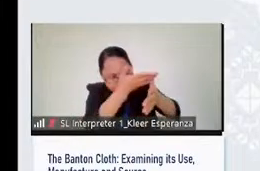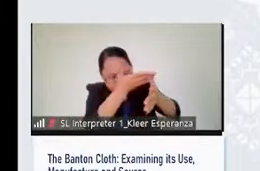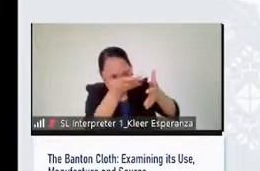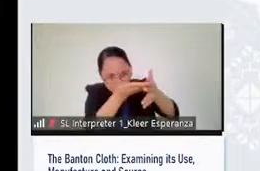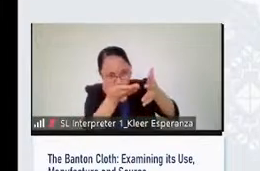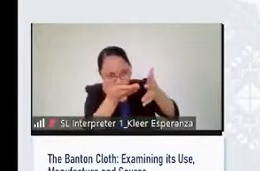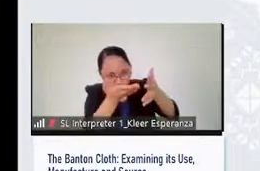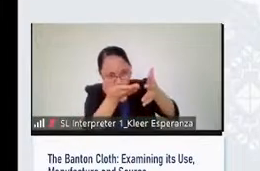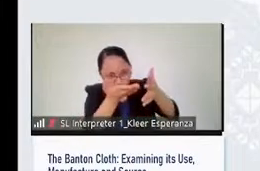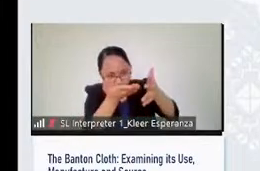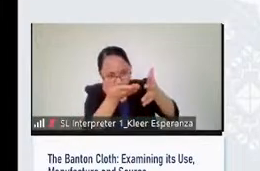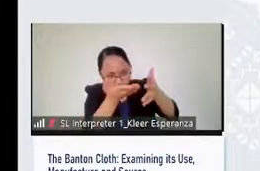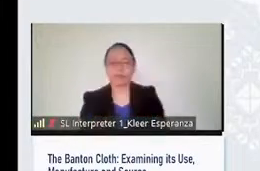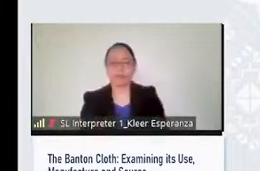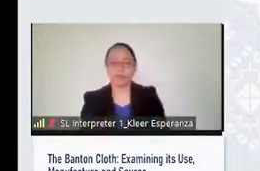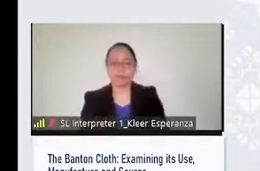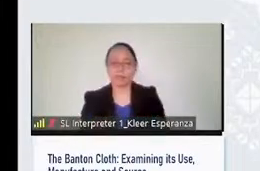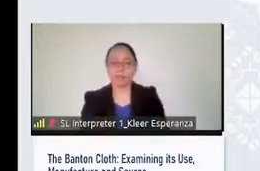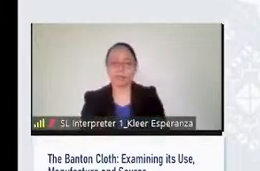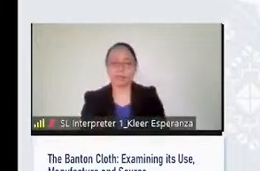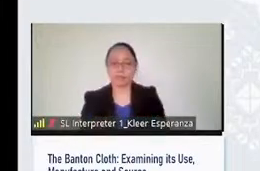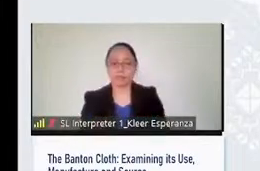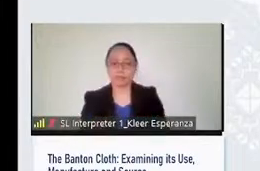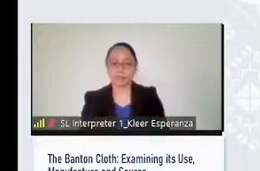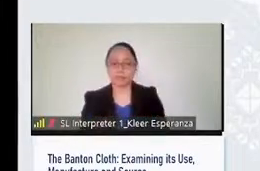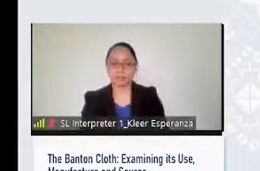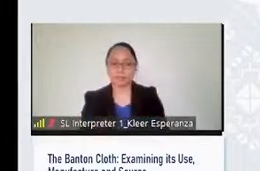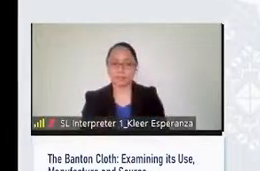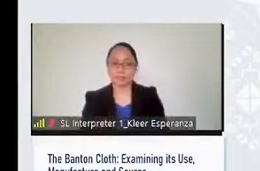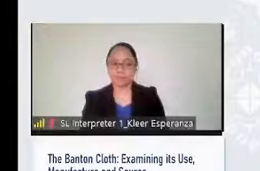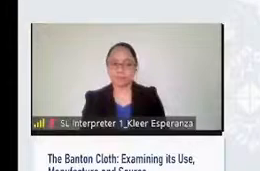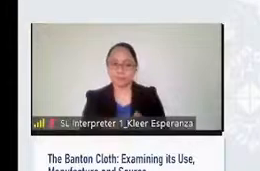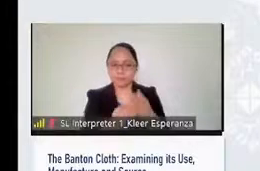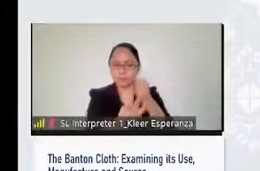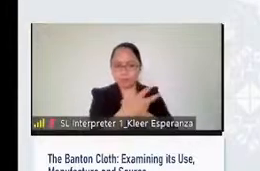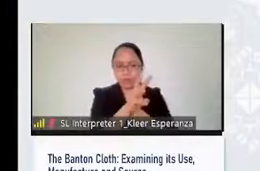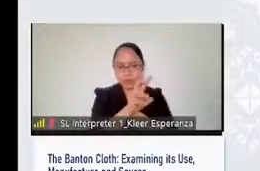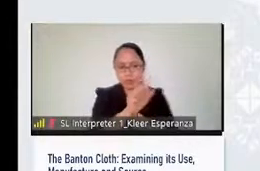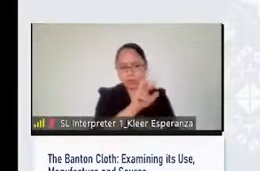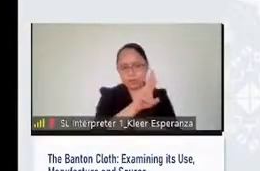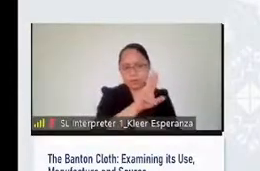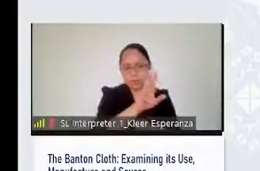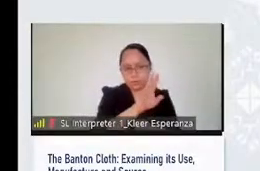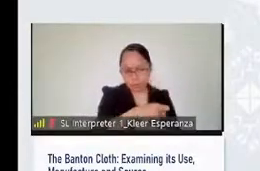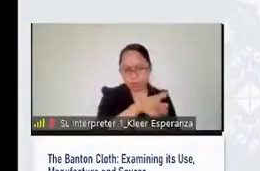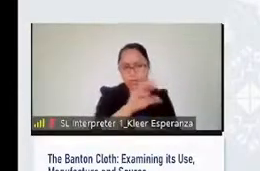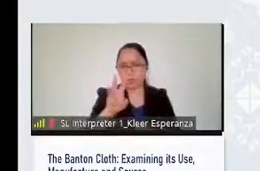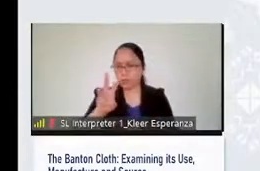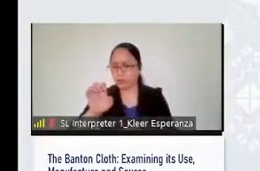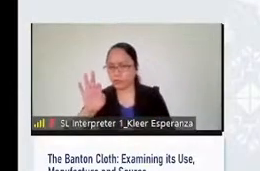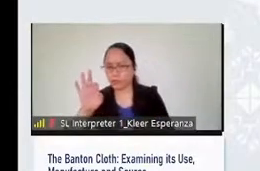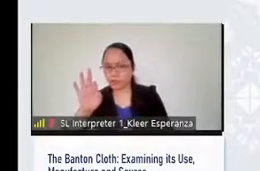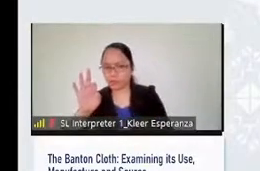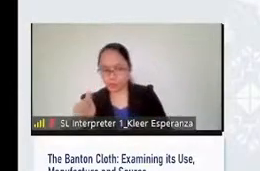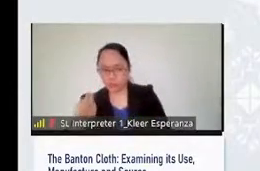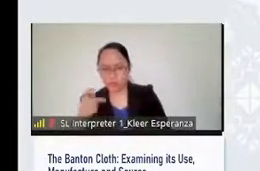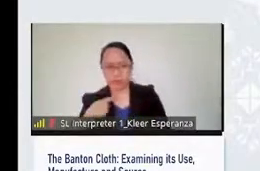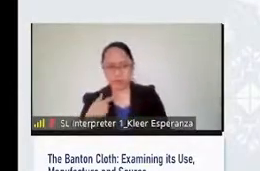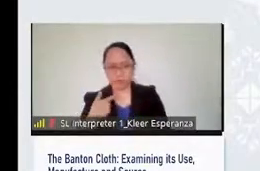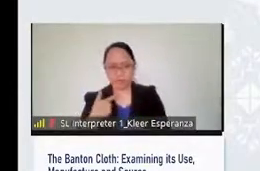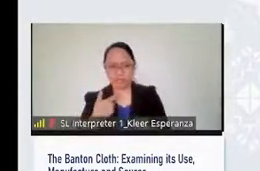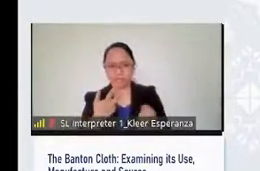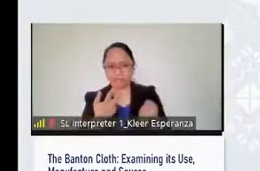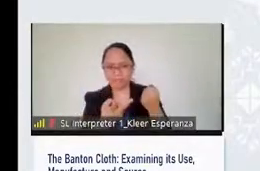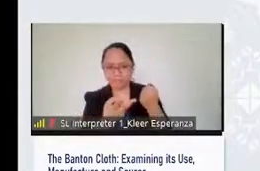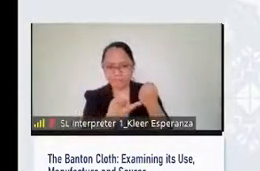Both the warp and the weft threads of Fragment A are made of abaca fibers. The warp threads are natural or undyed, and dyed